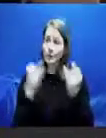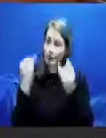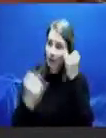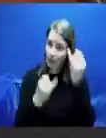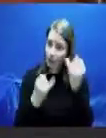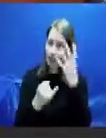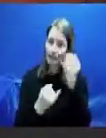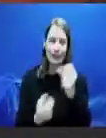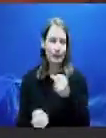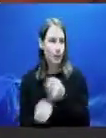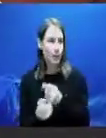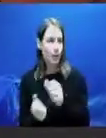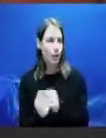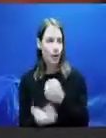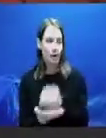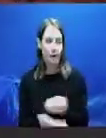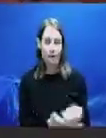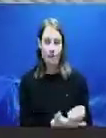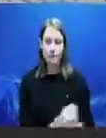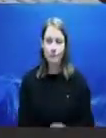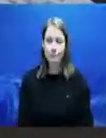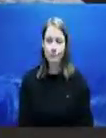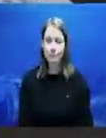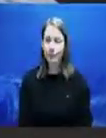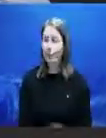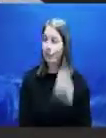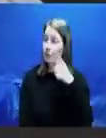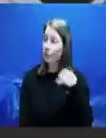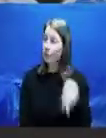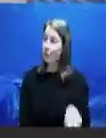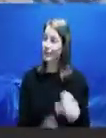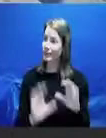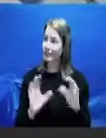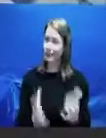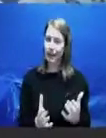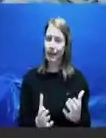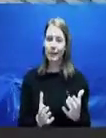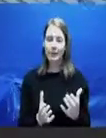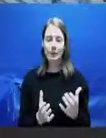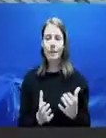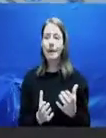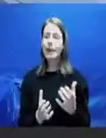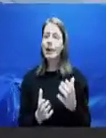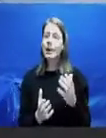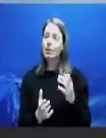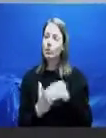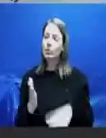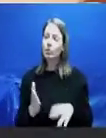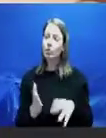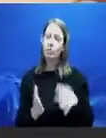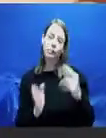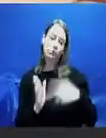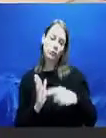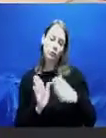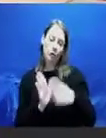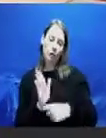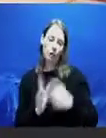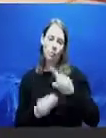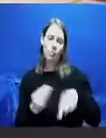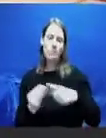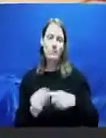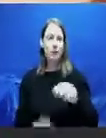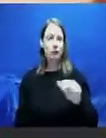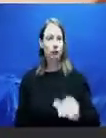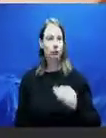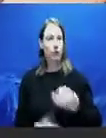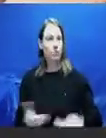Bridget Cronin and Rosemary Cantelmo, the kids read a magazine article about child marriage in Afghanistan and are now conducting something called a